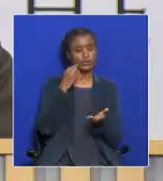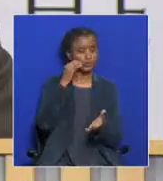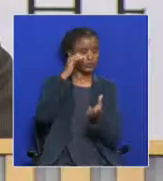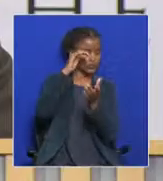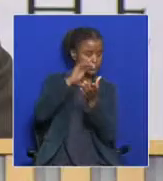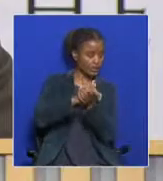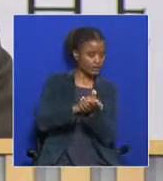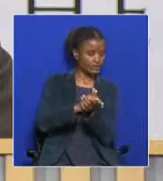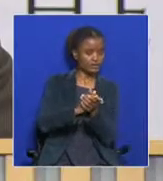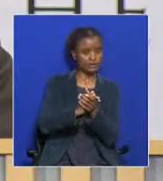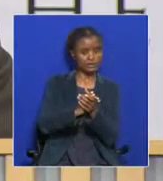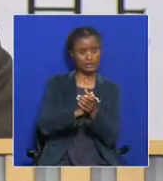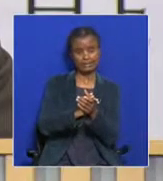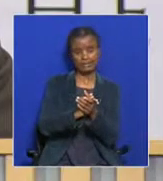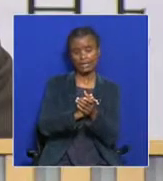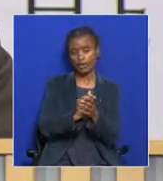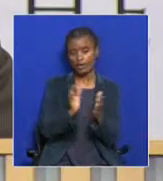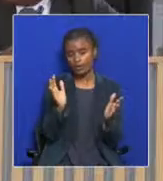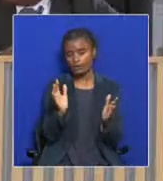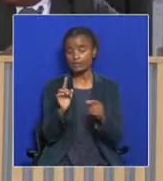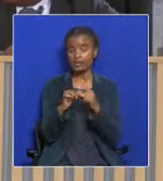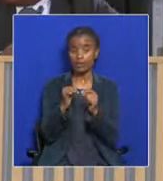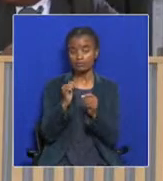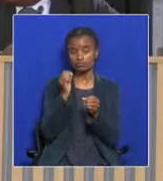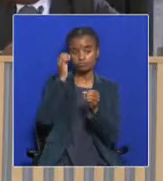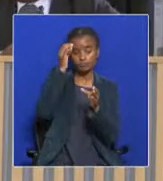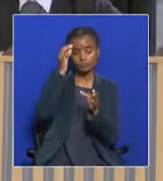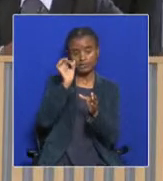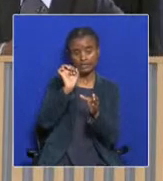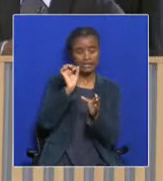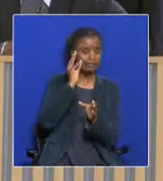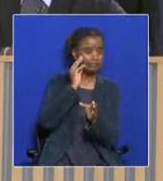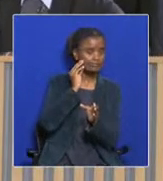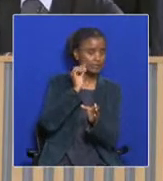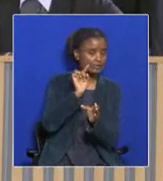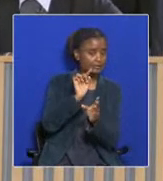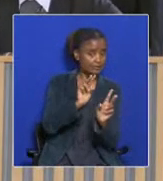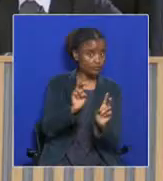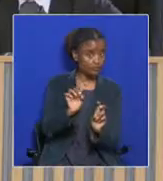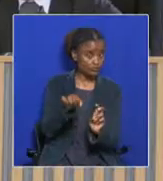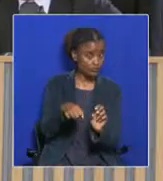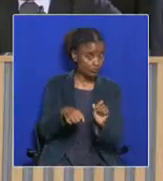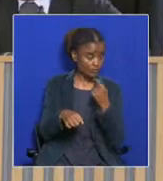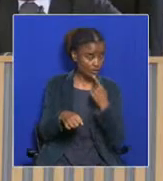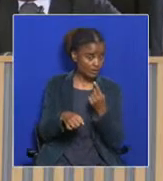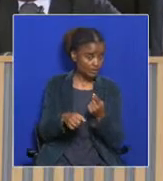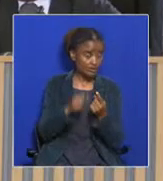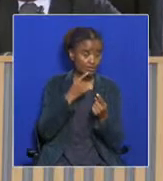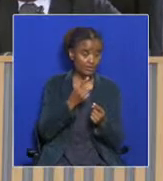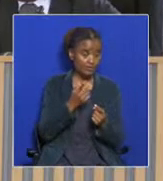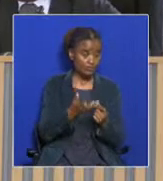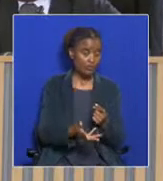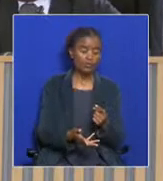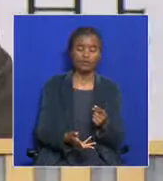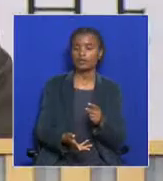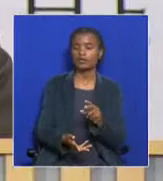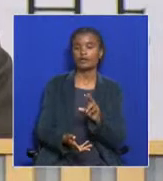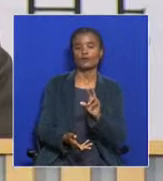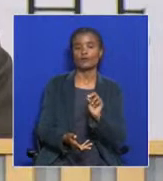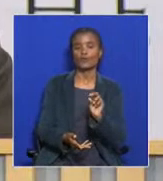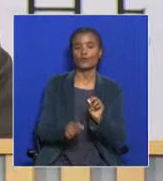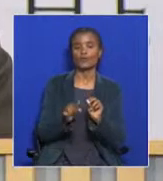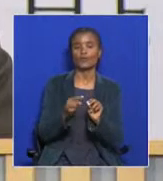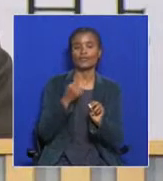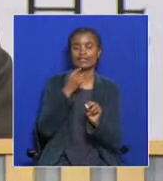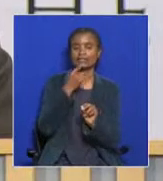his level of knowledge and experience in these matters. Is that what you're saying? Not completely, but I'm saying I tried to